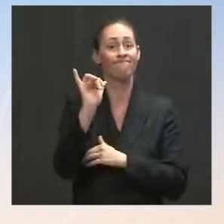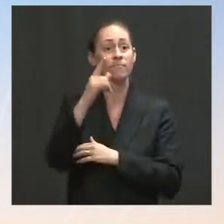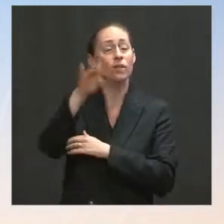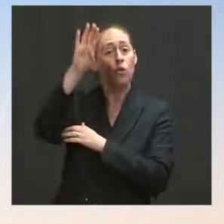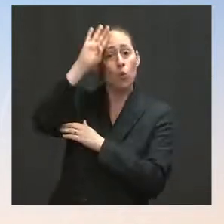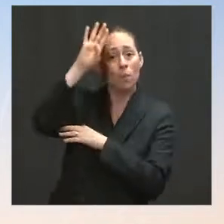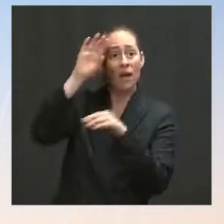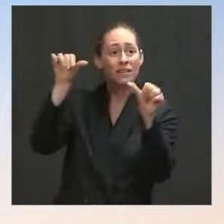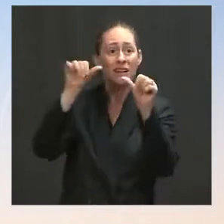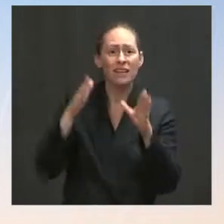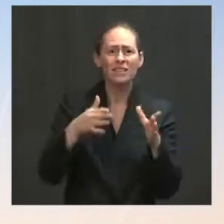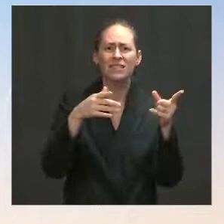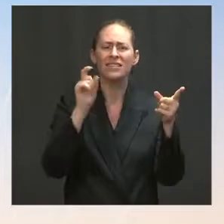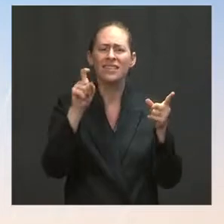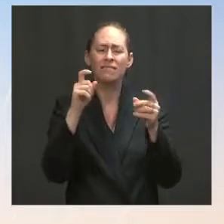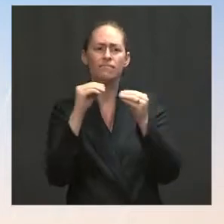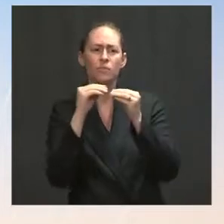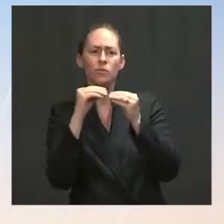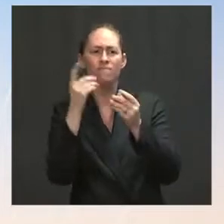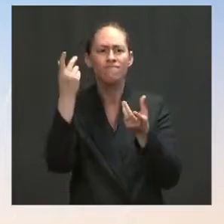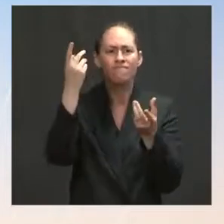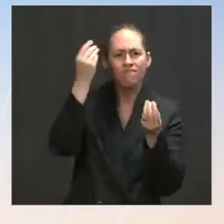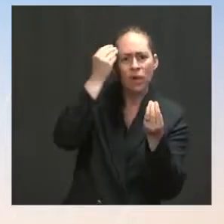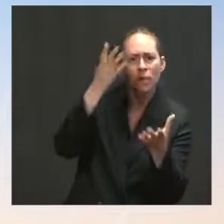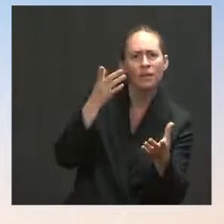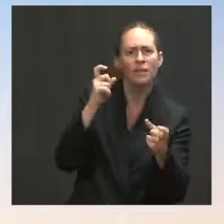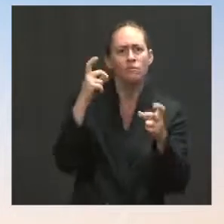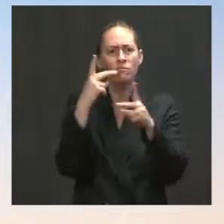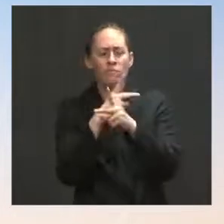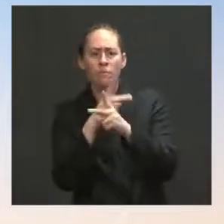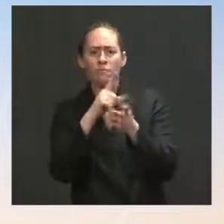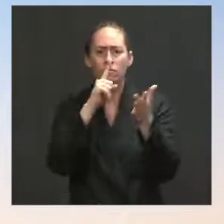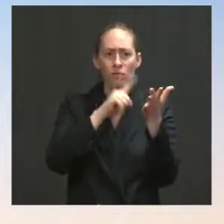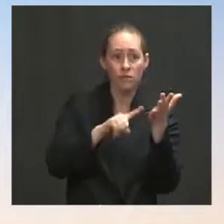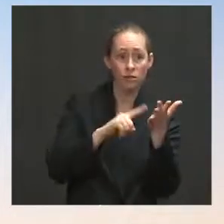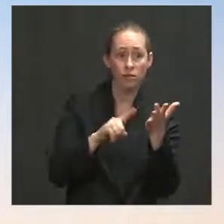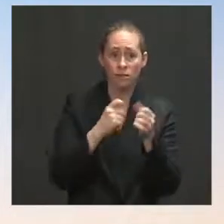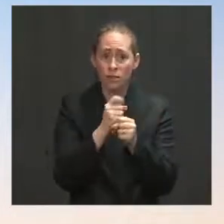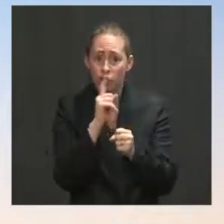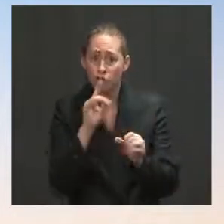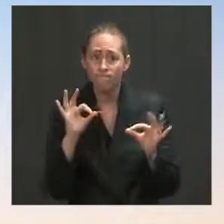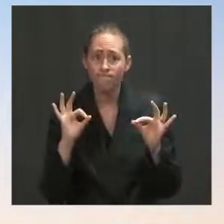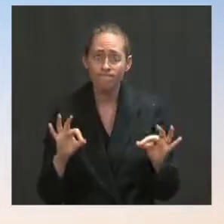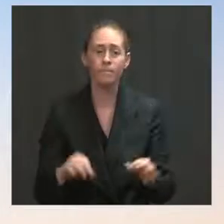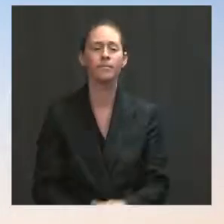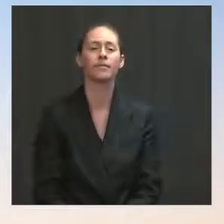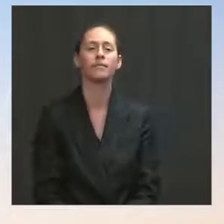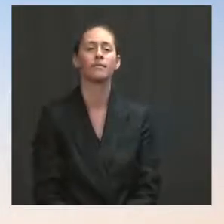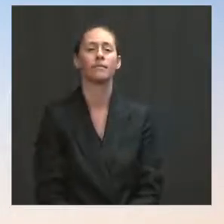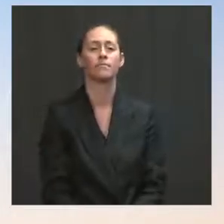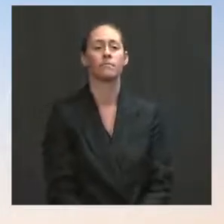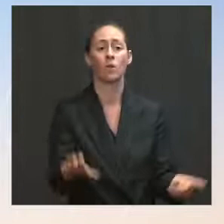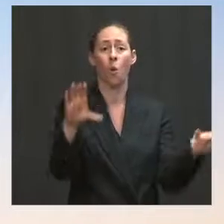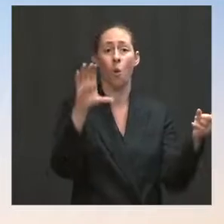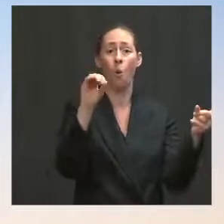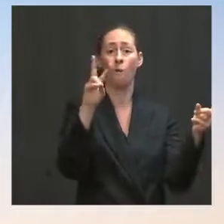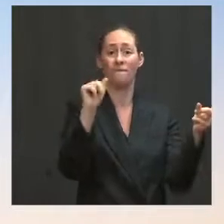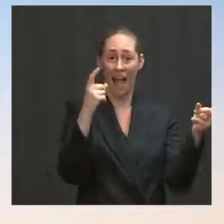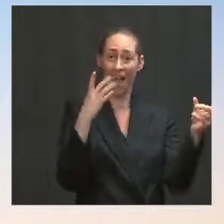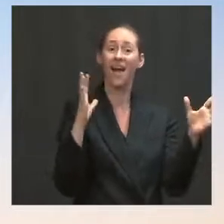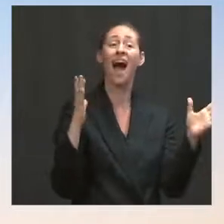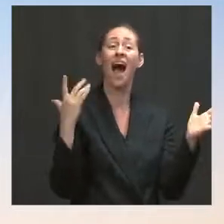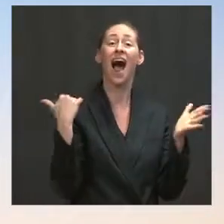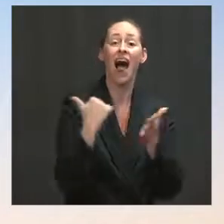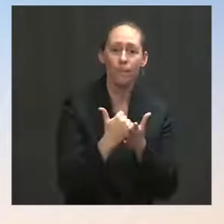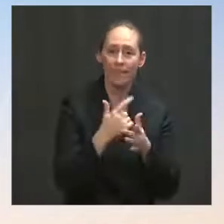in the peer-reviewed literature on this vaccine. So in terms of COVAX would be a mechanism that we have provided, as you all know, vaccines to a